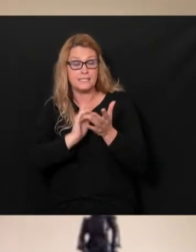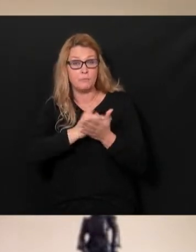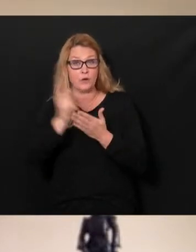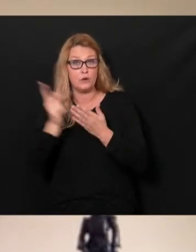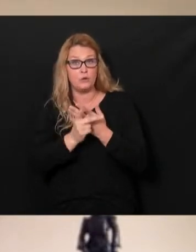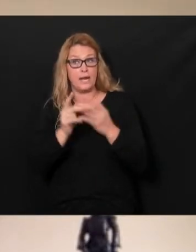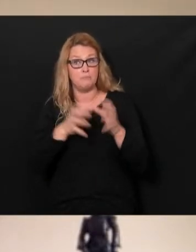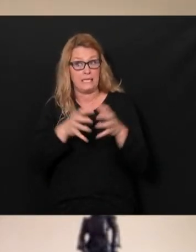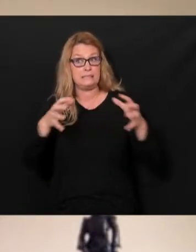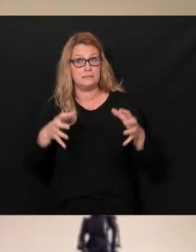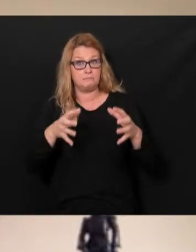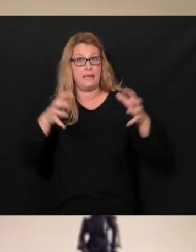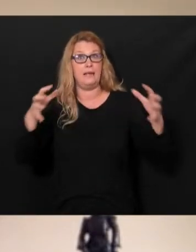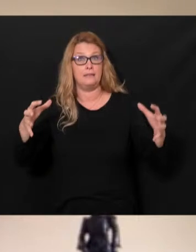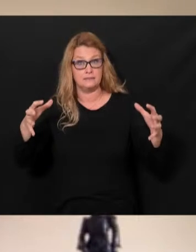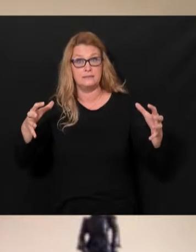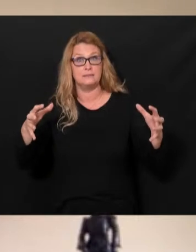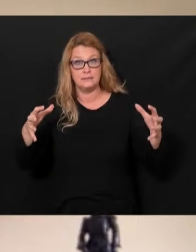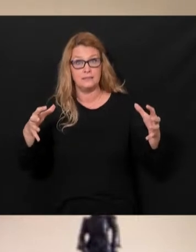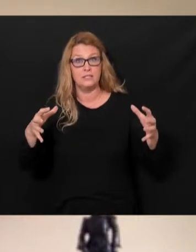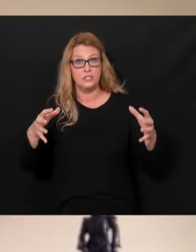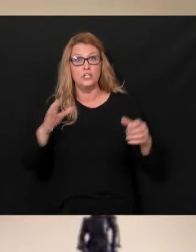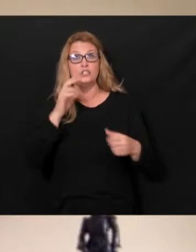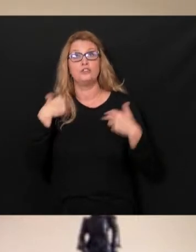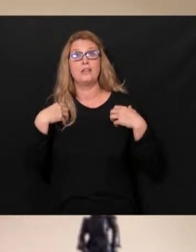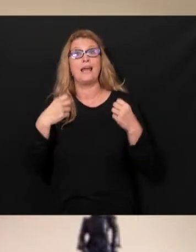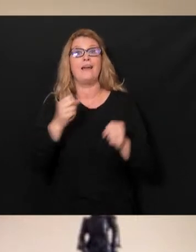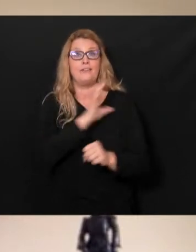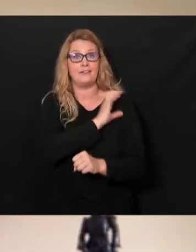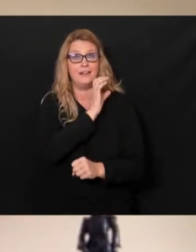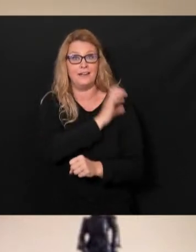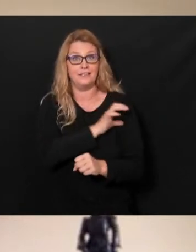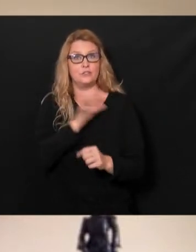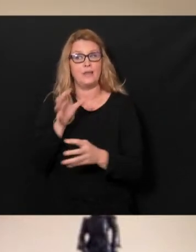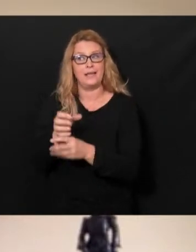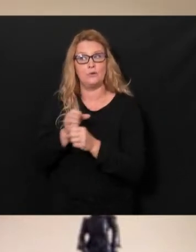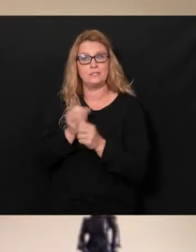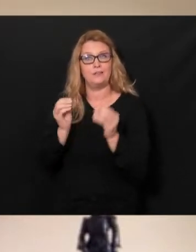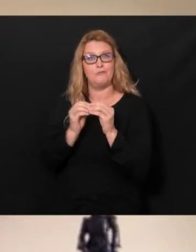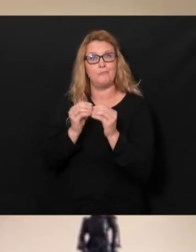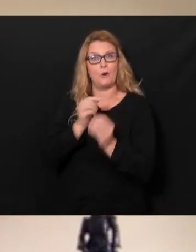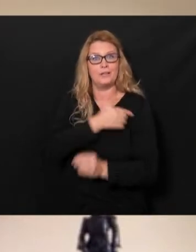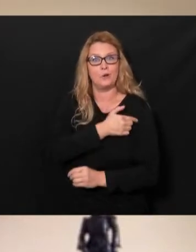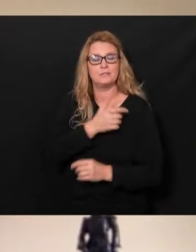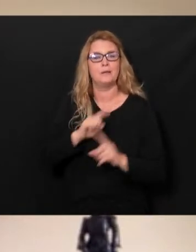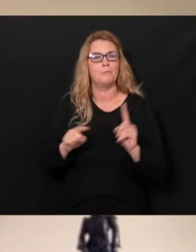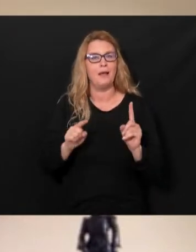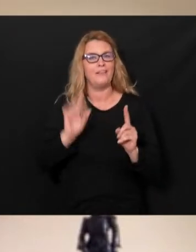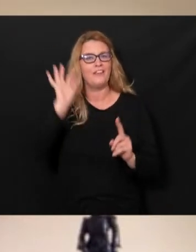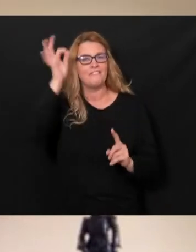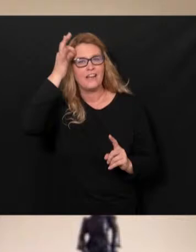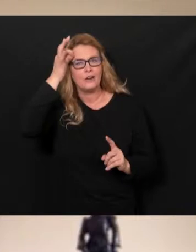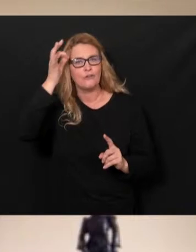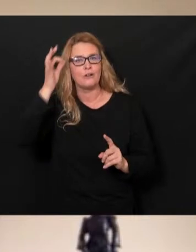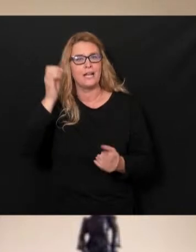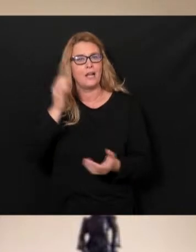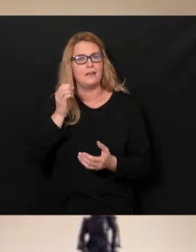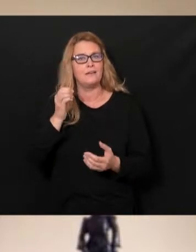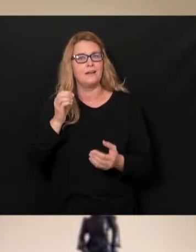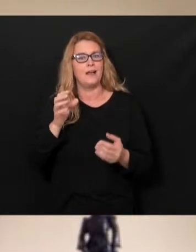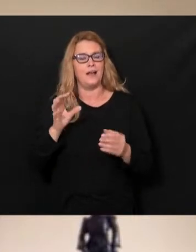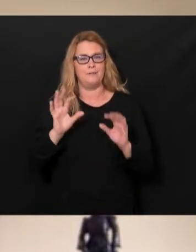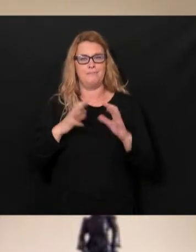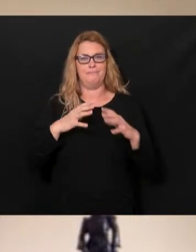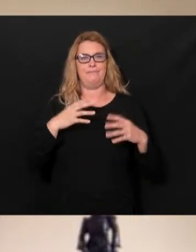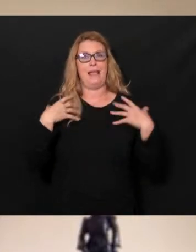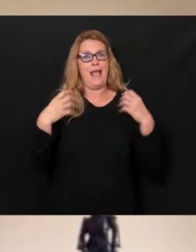and federally qualified health clinics being able to receive doses, the federally qualified health clinics have been a great